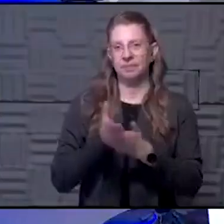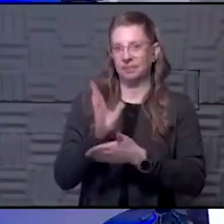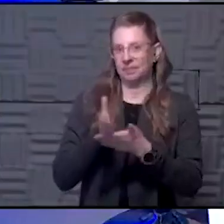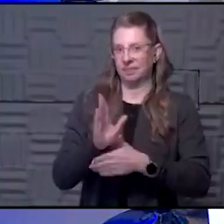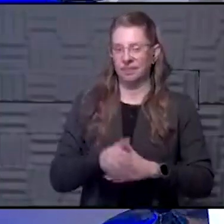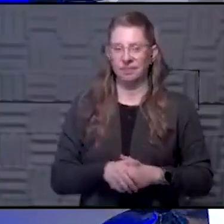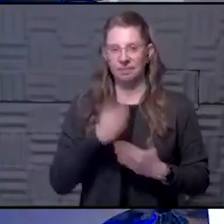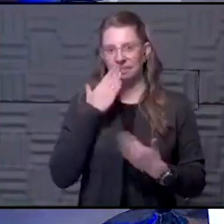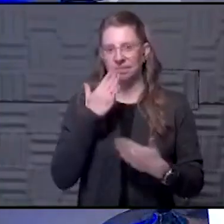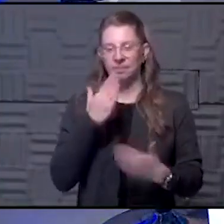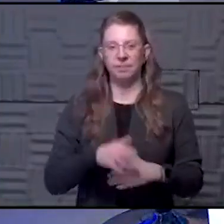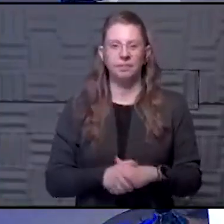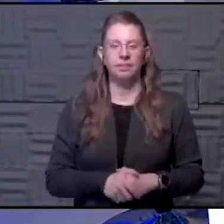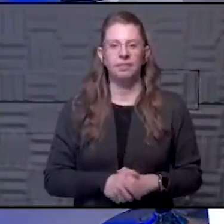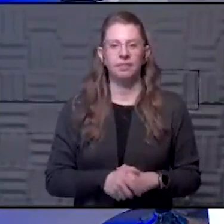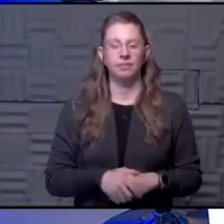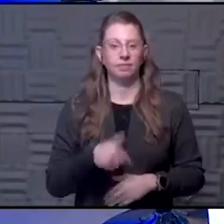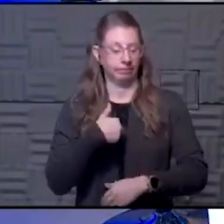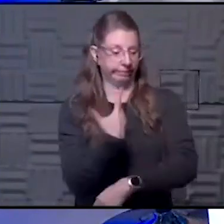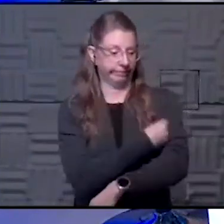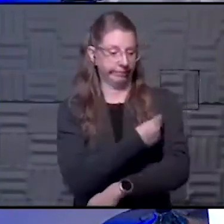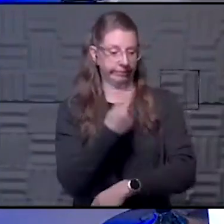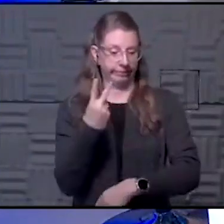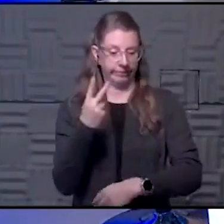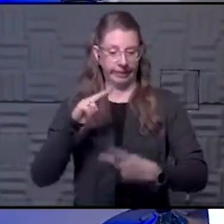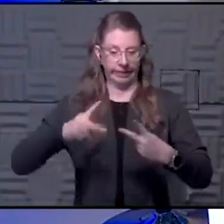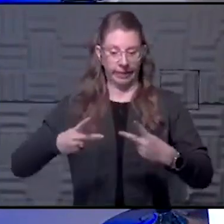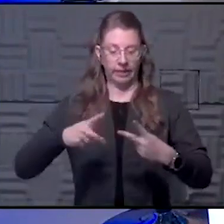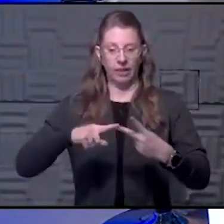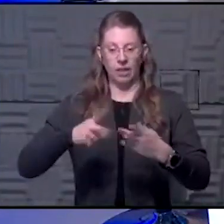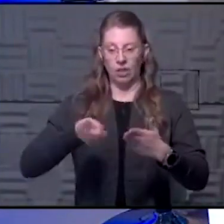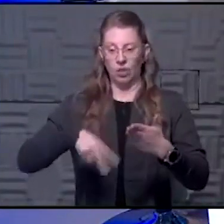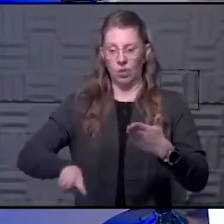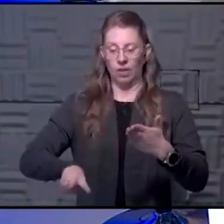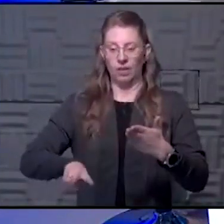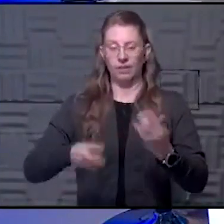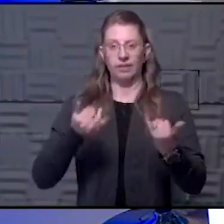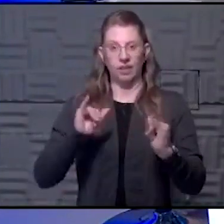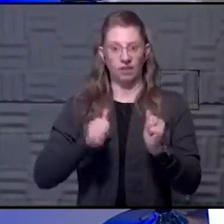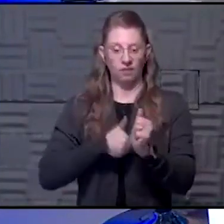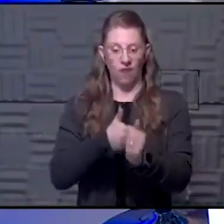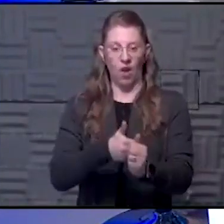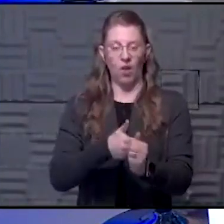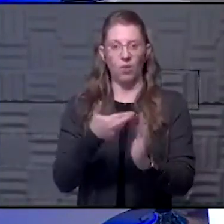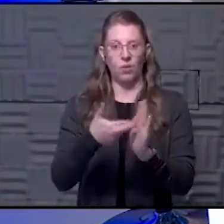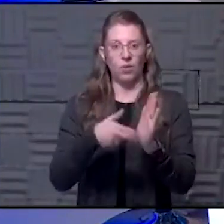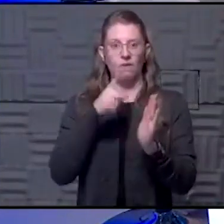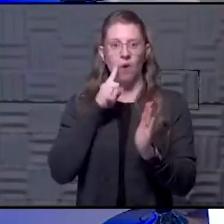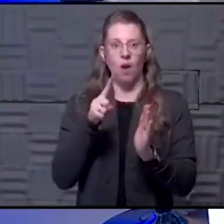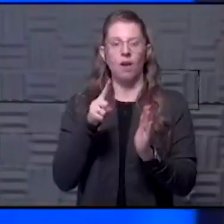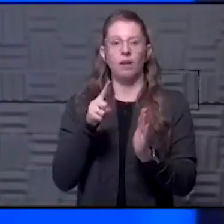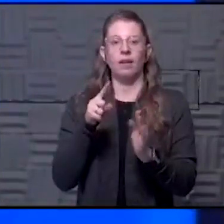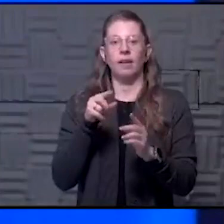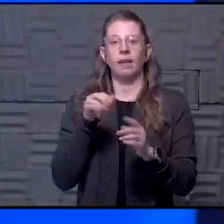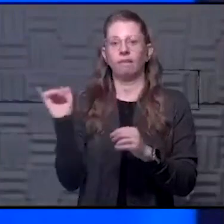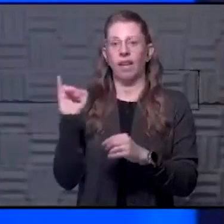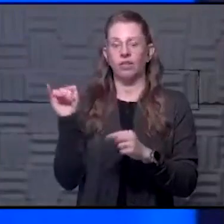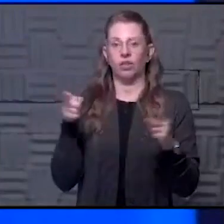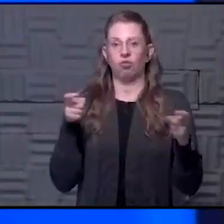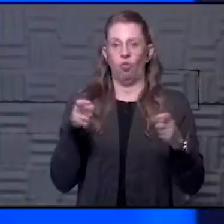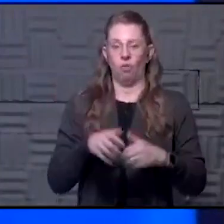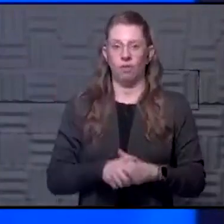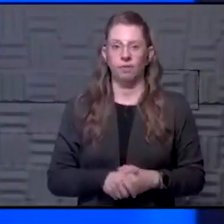you. Thank you. Now, I've been vaccinated twice in 2 more weeks. I still have to follow the rules of infection Yes. control. That's a good